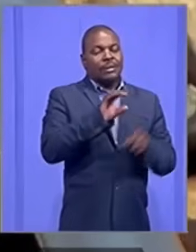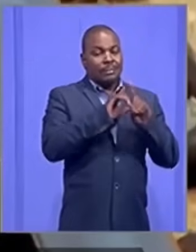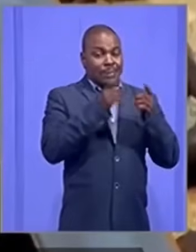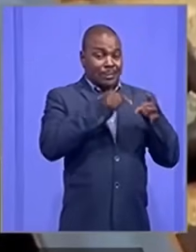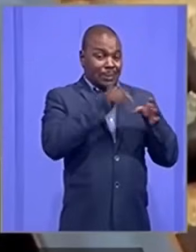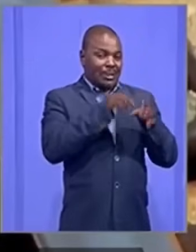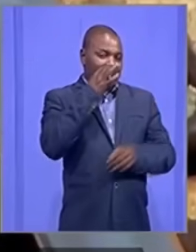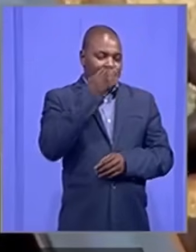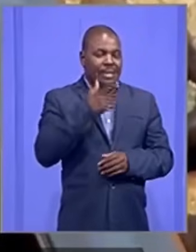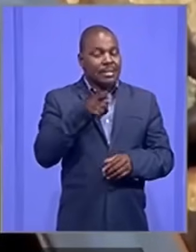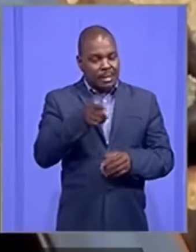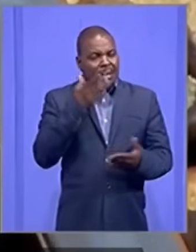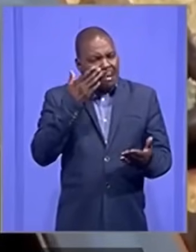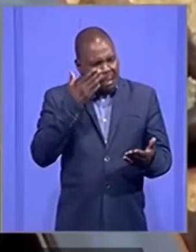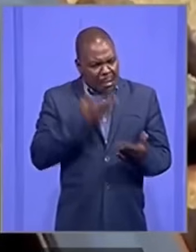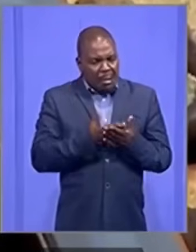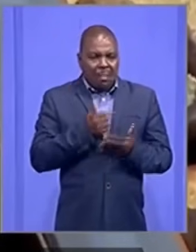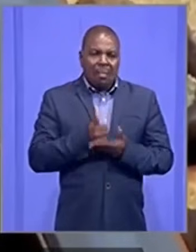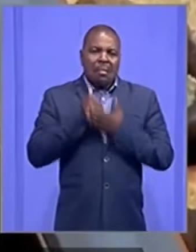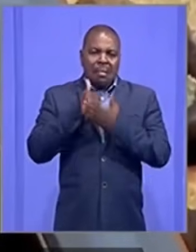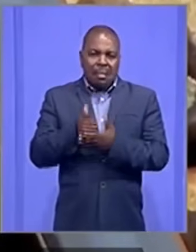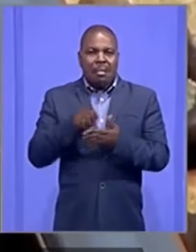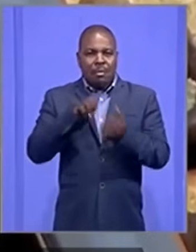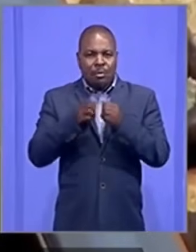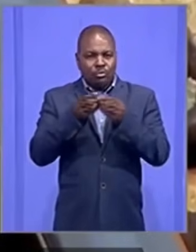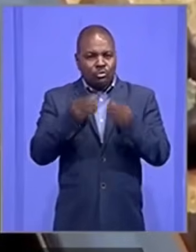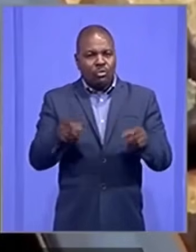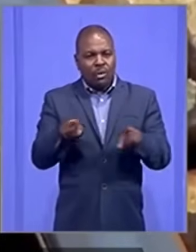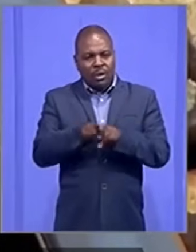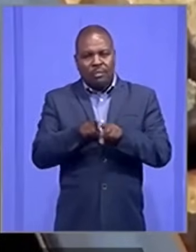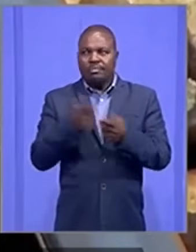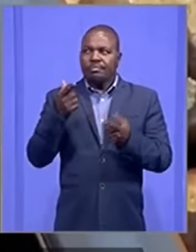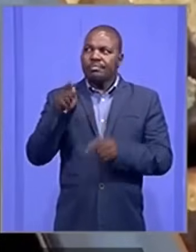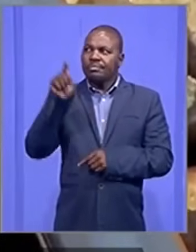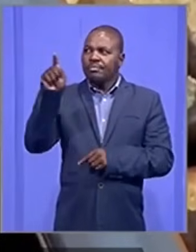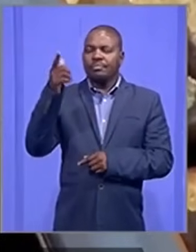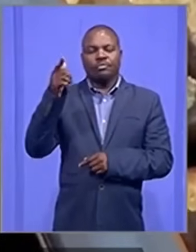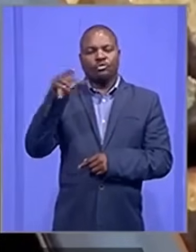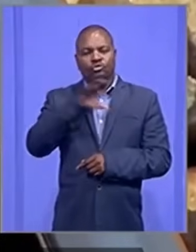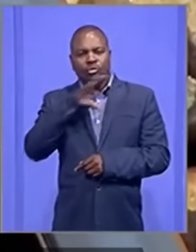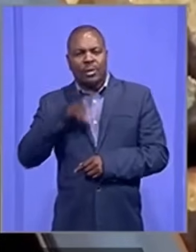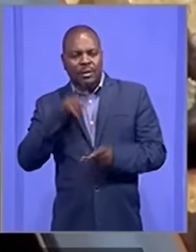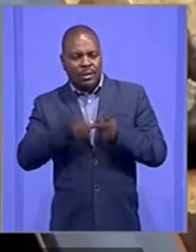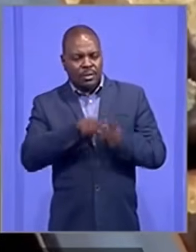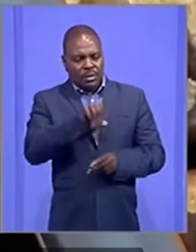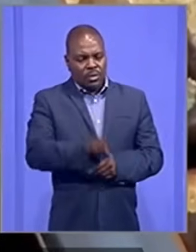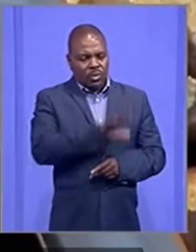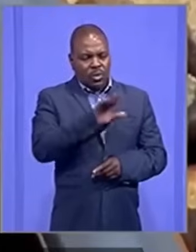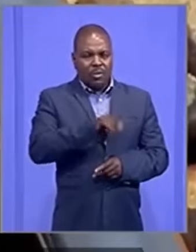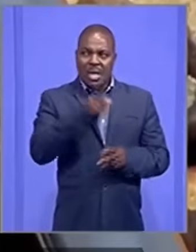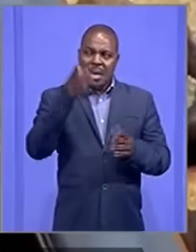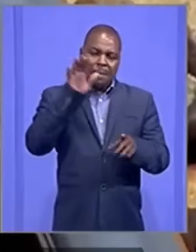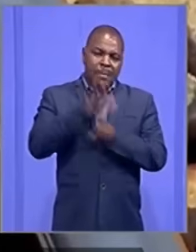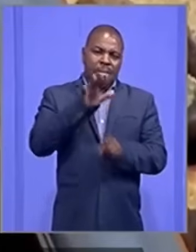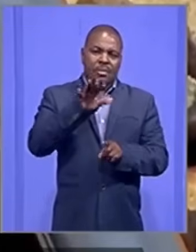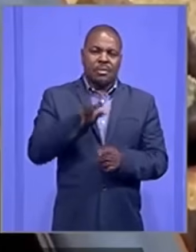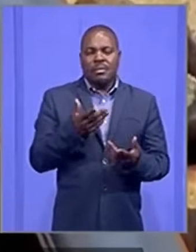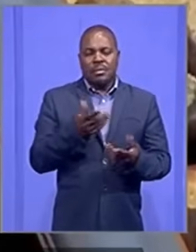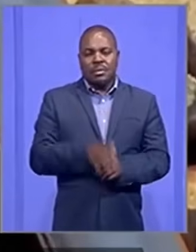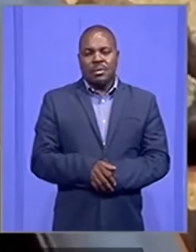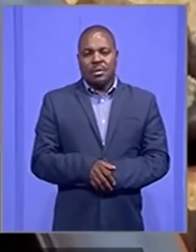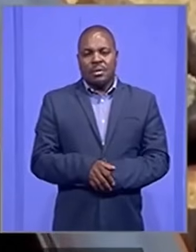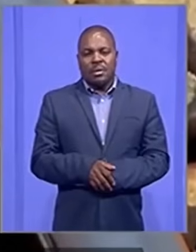bona e ka ba tharollo diqakeng tse pakeng tsa Afrika Borwa le China tse thefulang moruo wa naha. We need to build